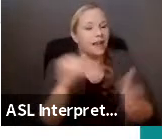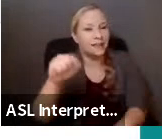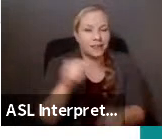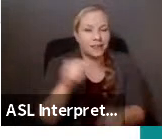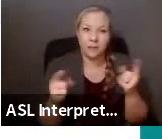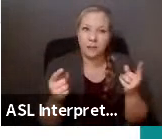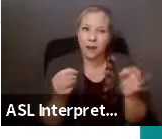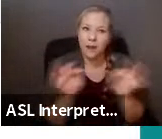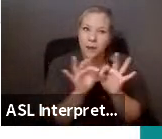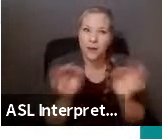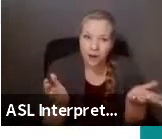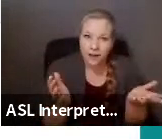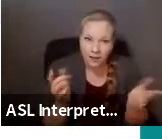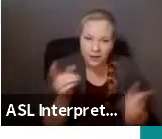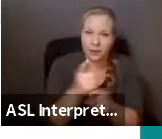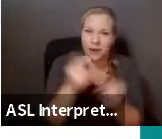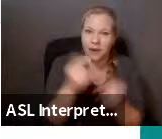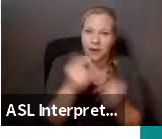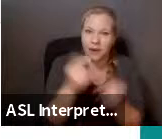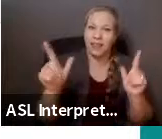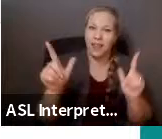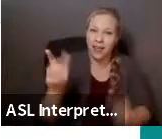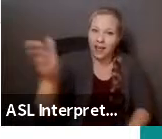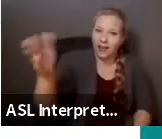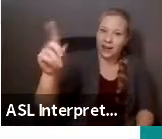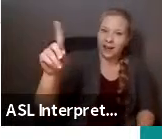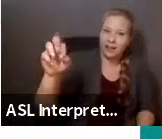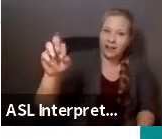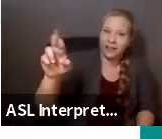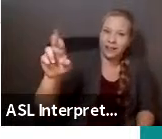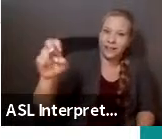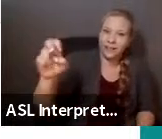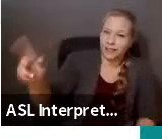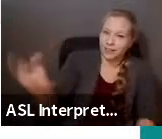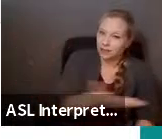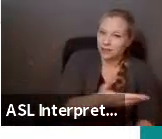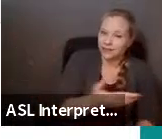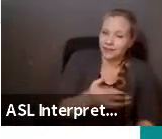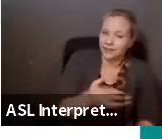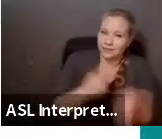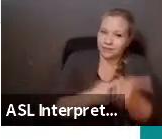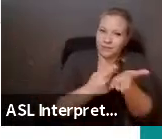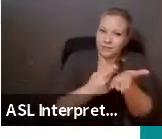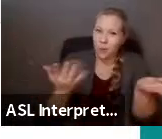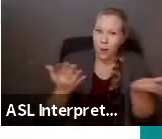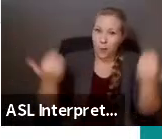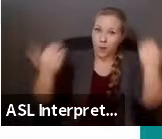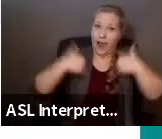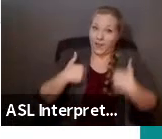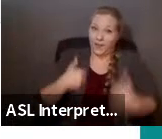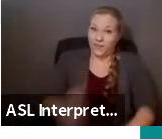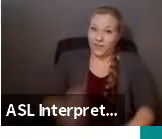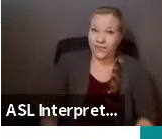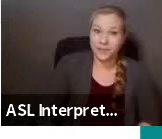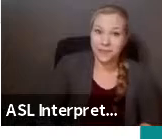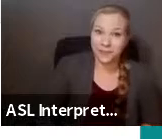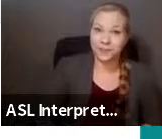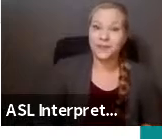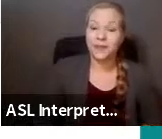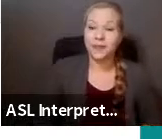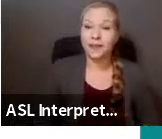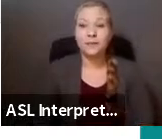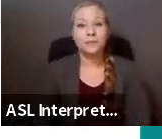let Derek go ahead here, and why don't you show him what we have, Derek? All right,